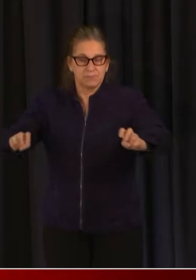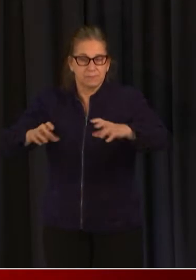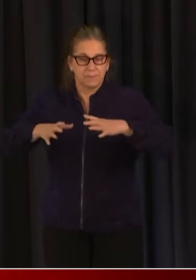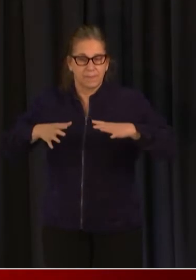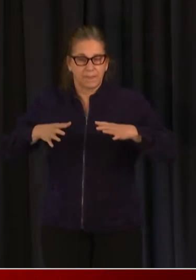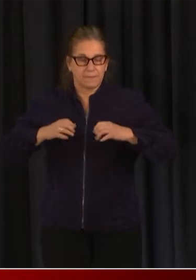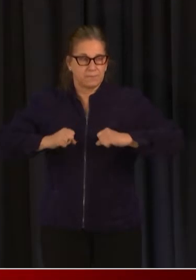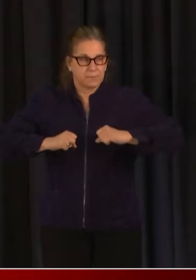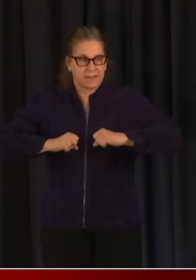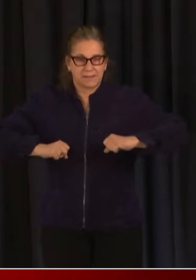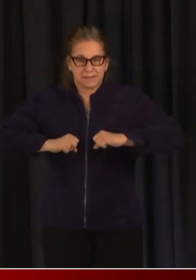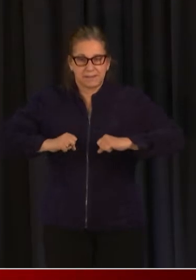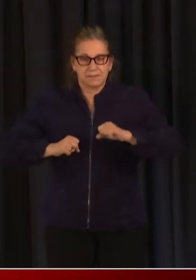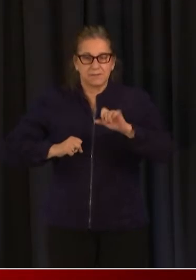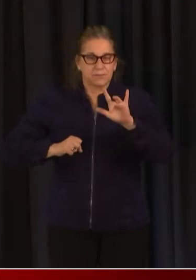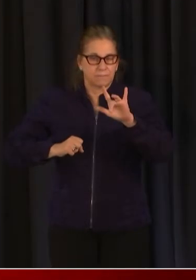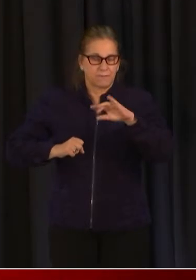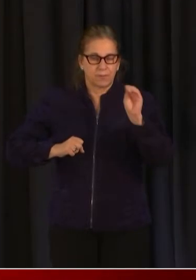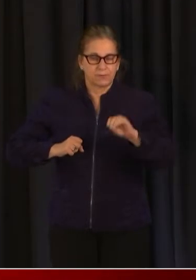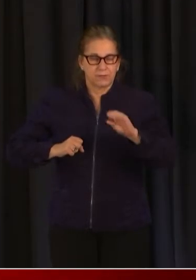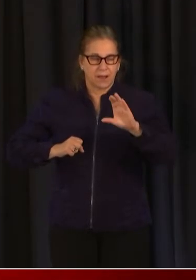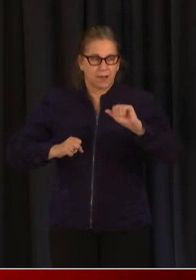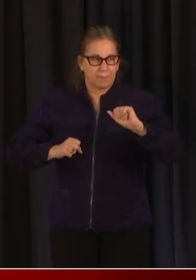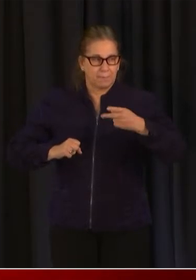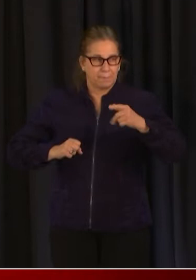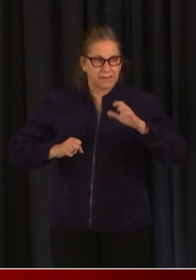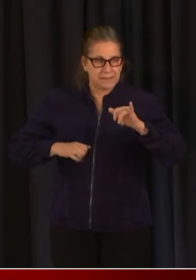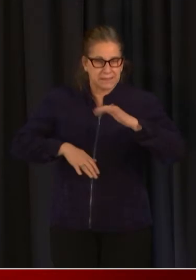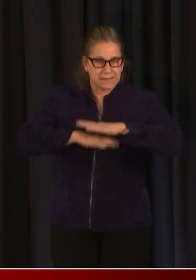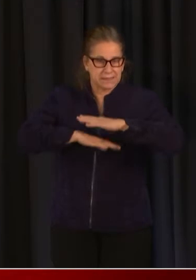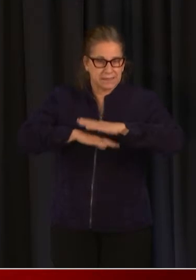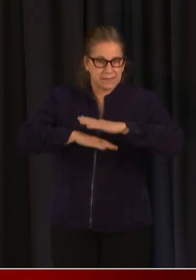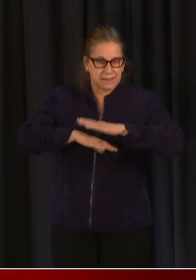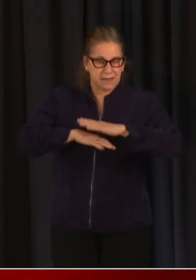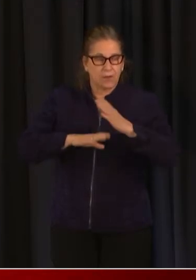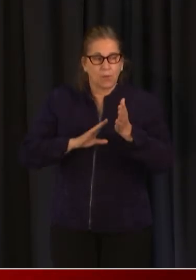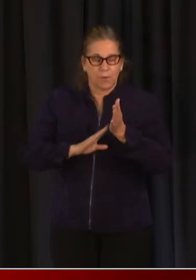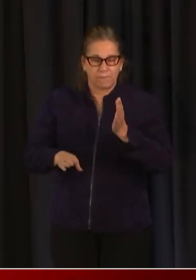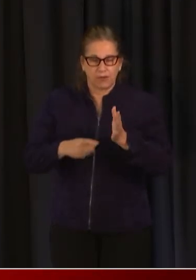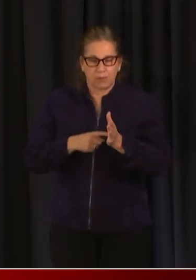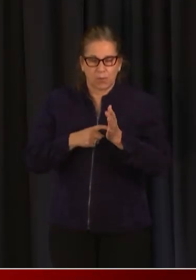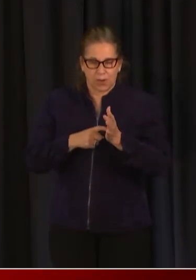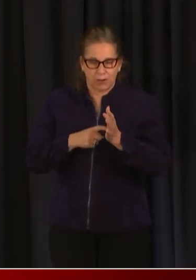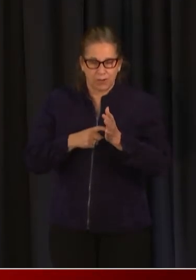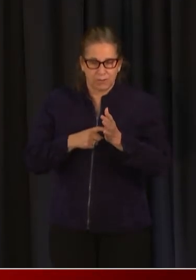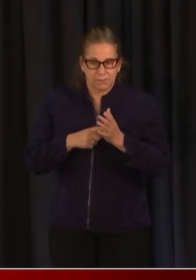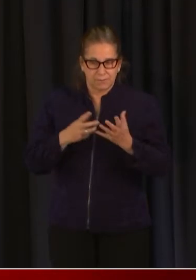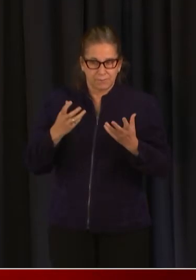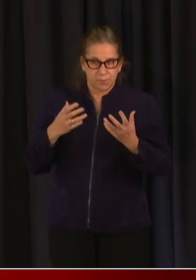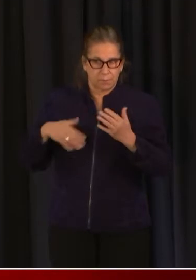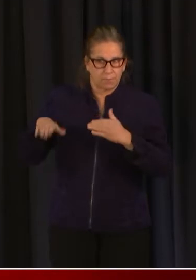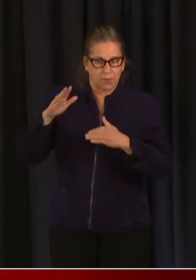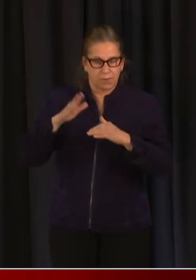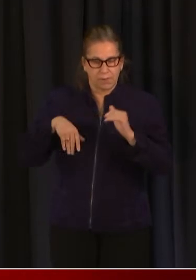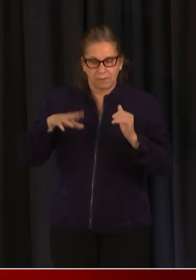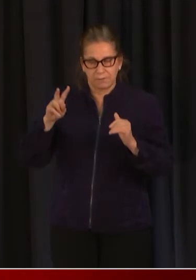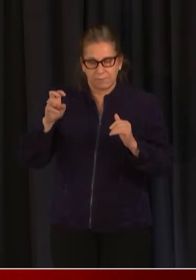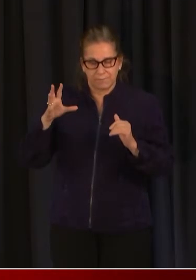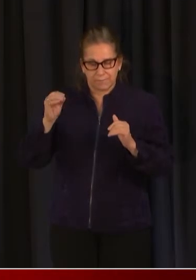at 25% capacity. A waiver is required if that capacity is greater